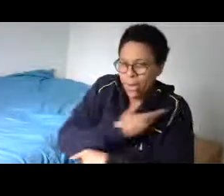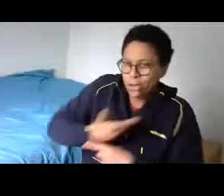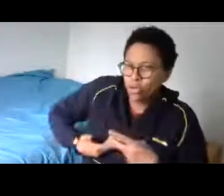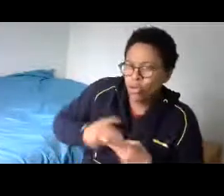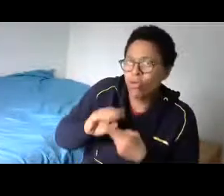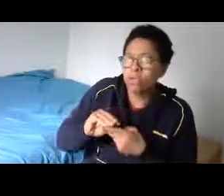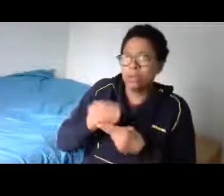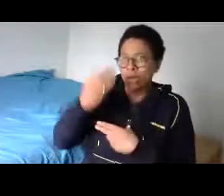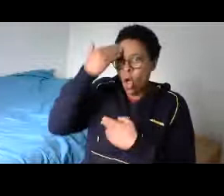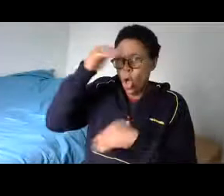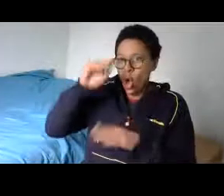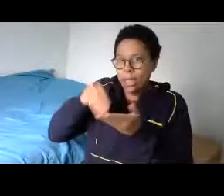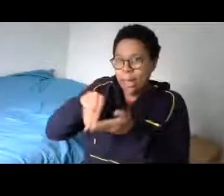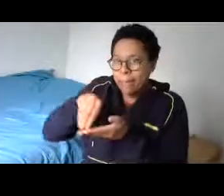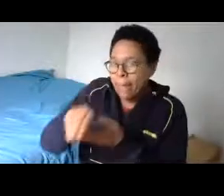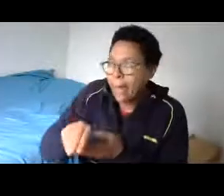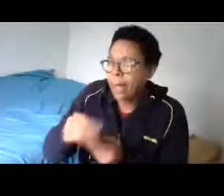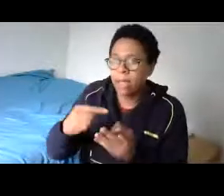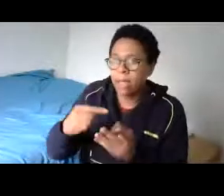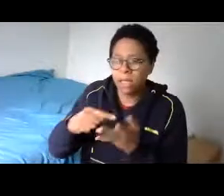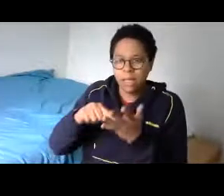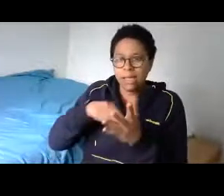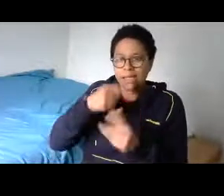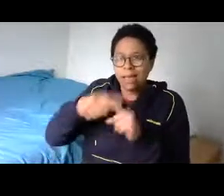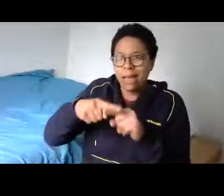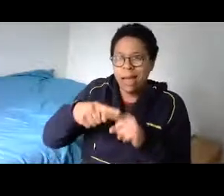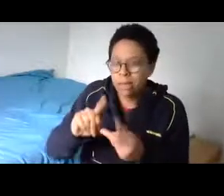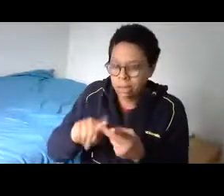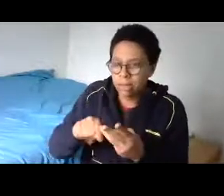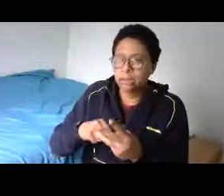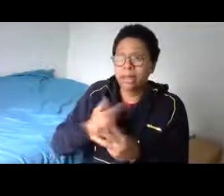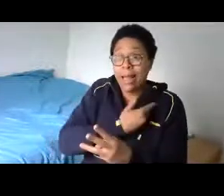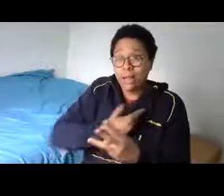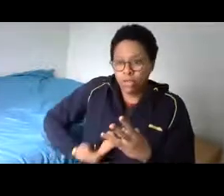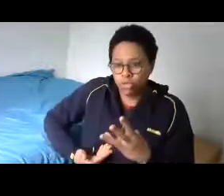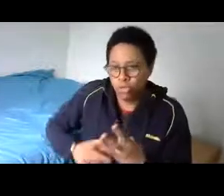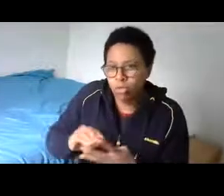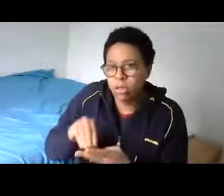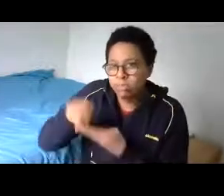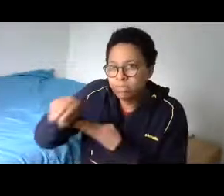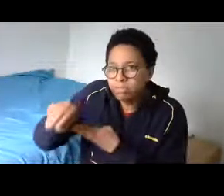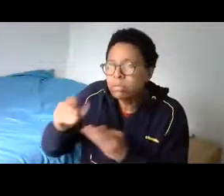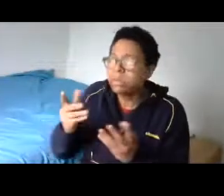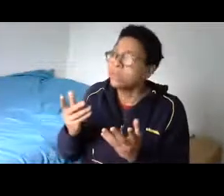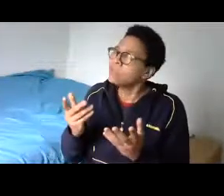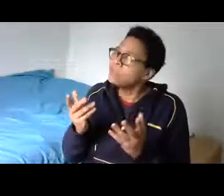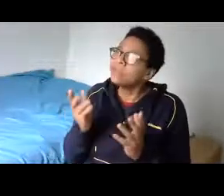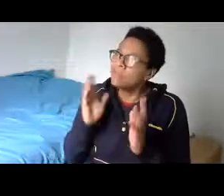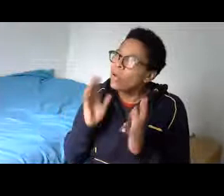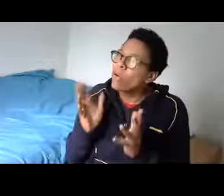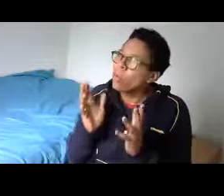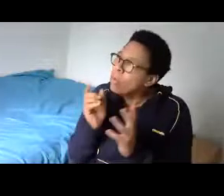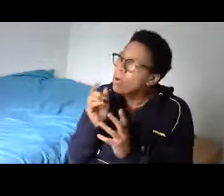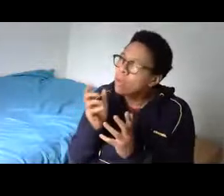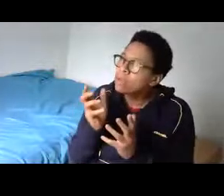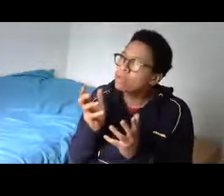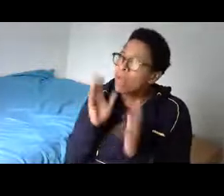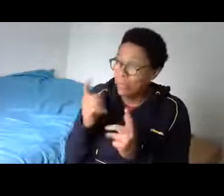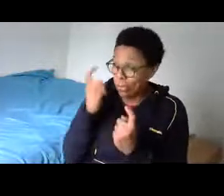pay different like taxes and contributions. You have to pay for the